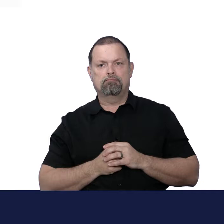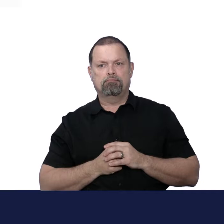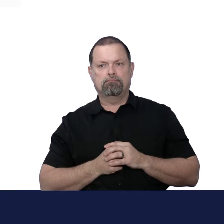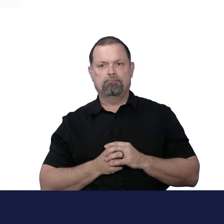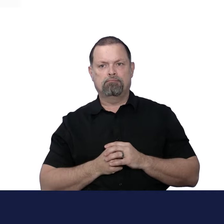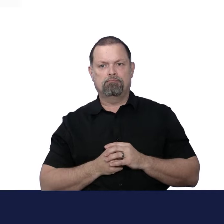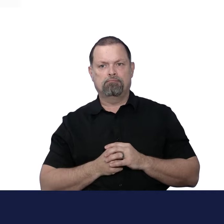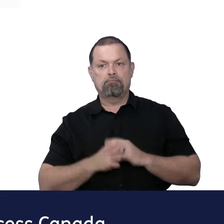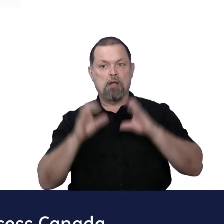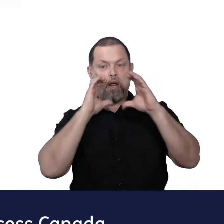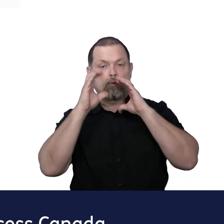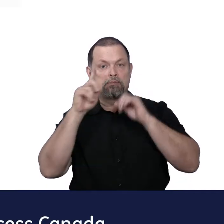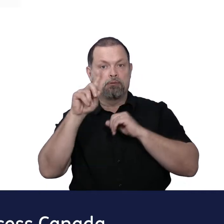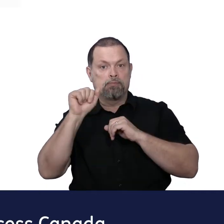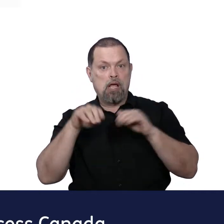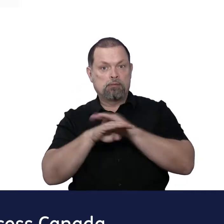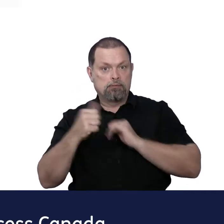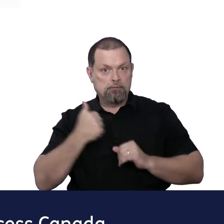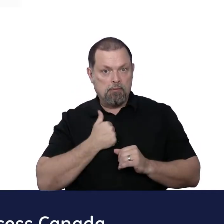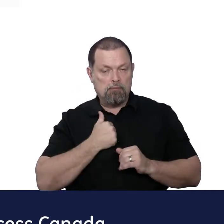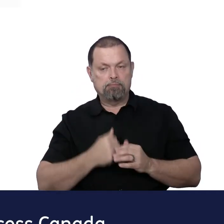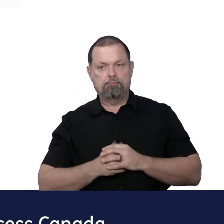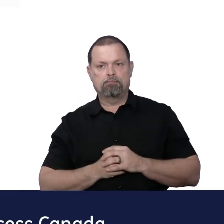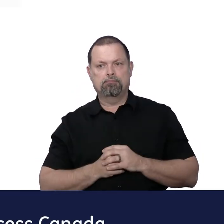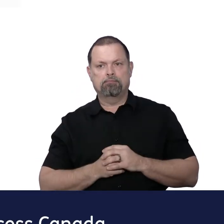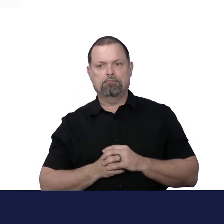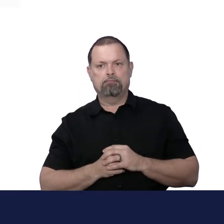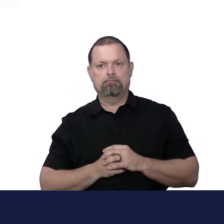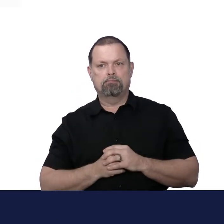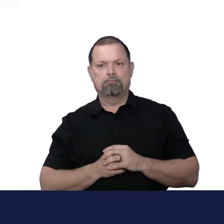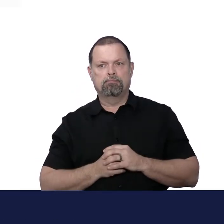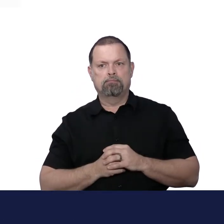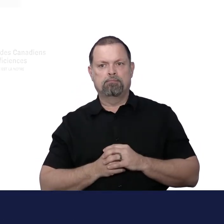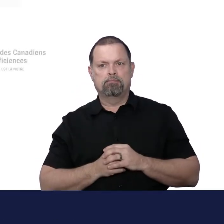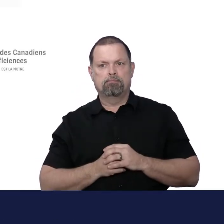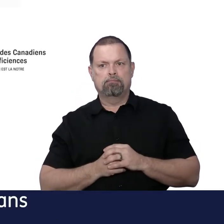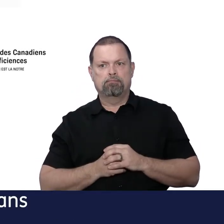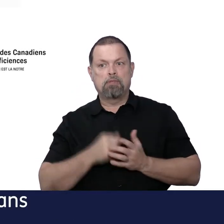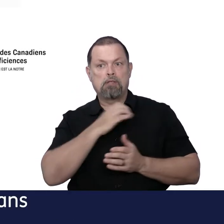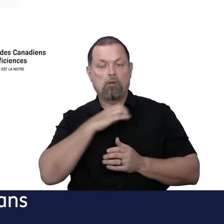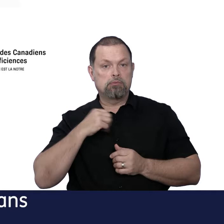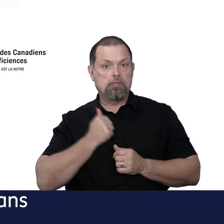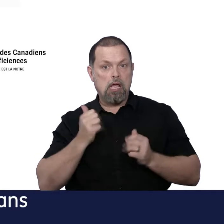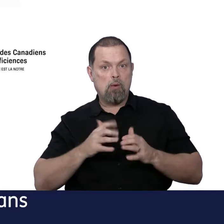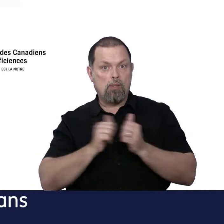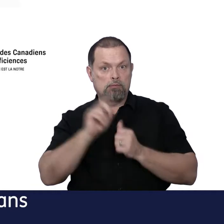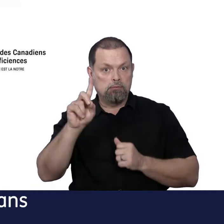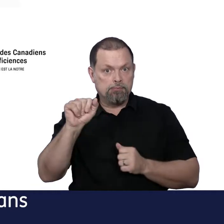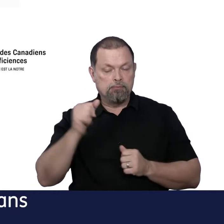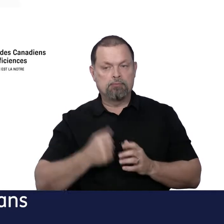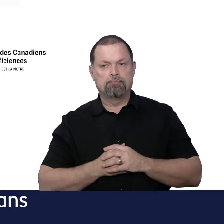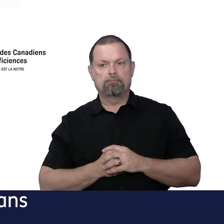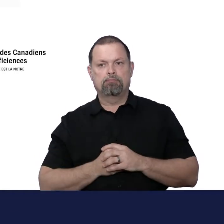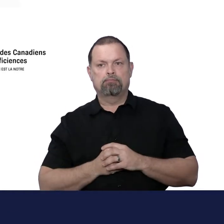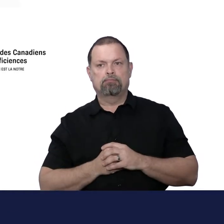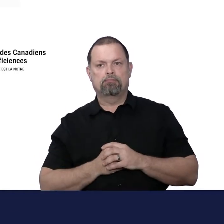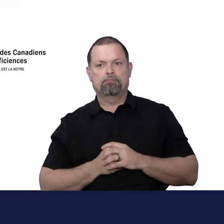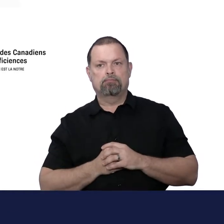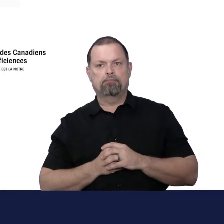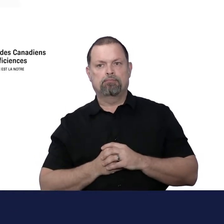Deaf, Communication Disabilities Access Canada, the Council of Canadians with